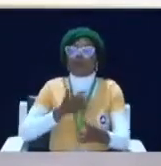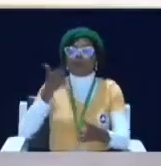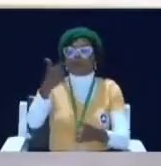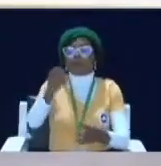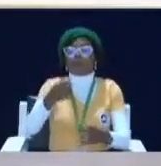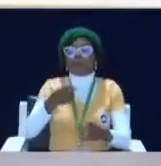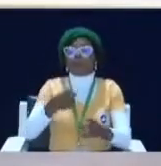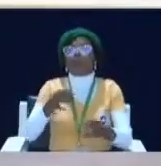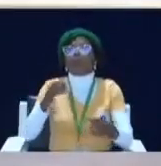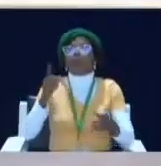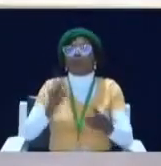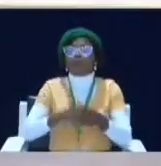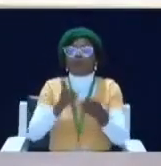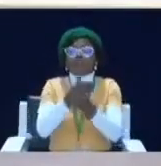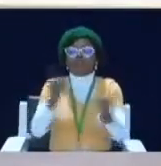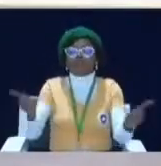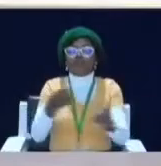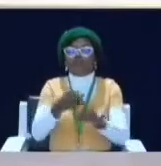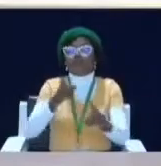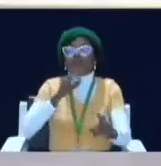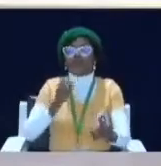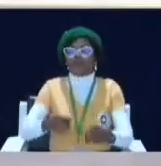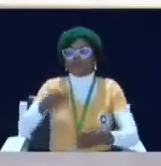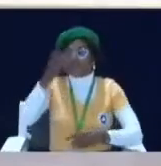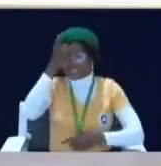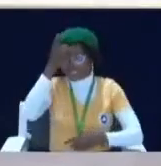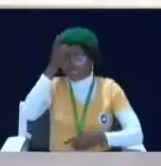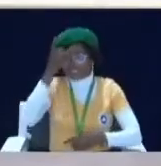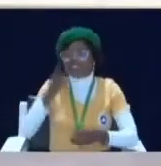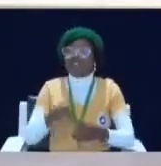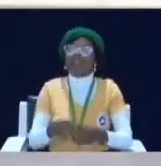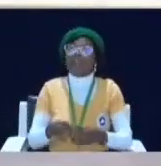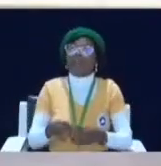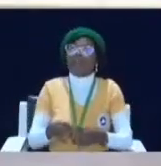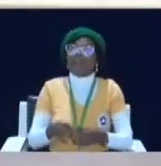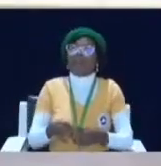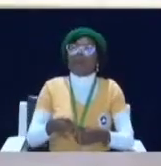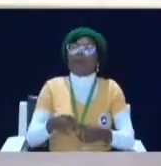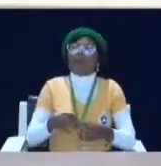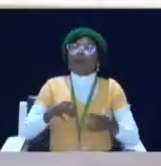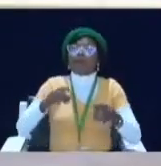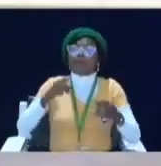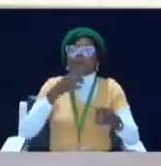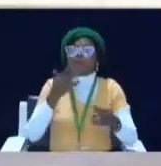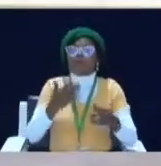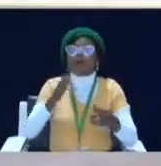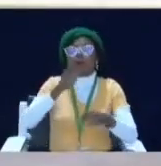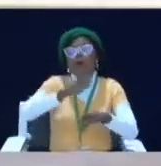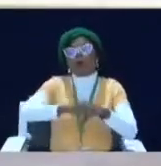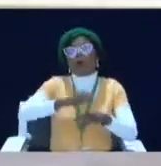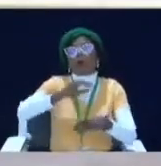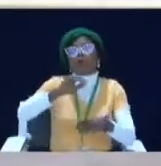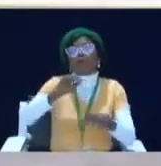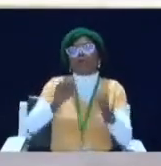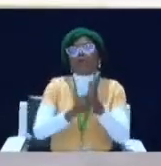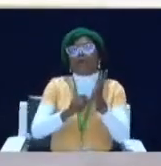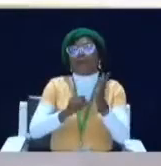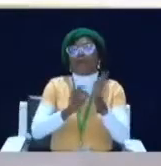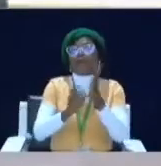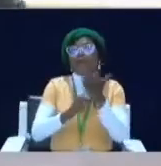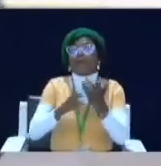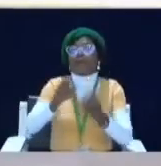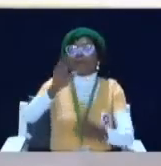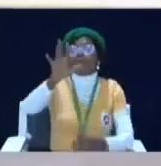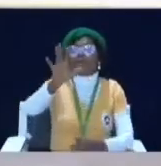stroke. In 2021, it was during the lockdown, precisely February 5th on Saturday in the evening, the